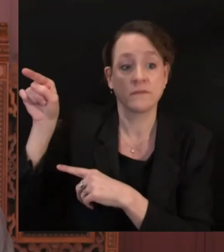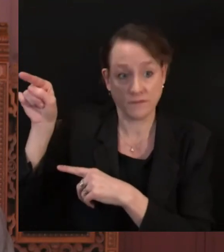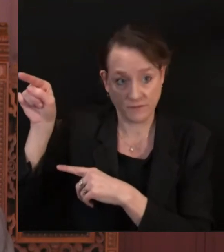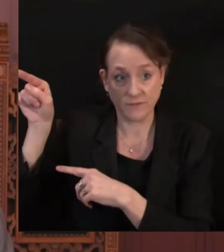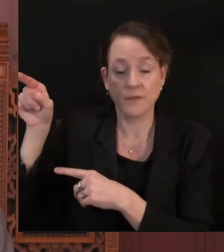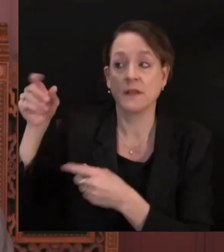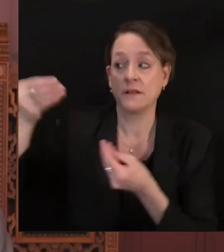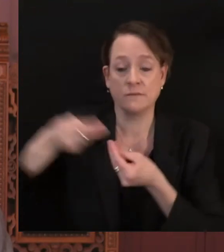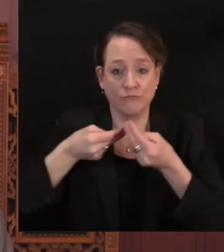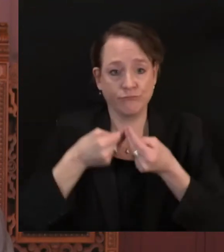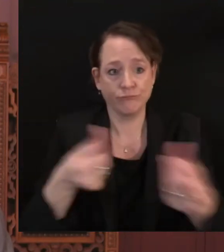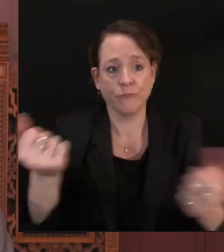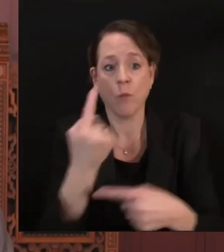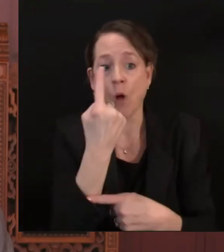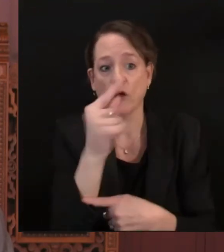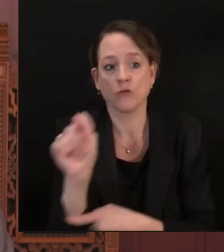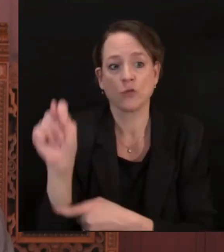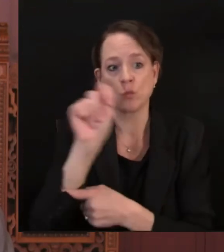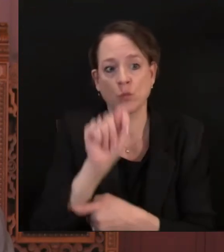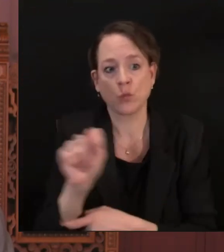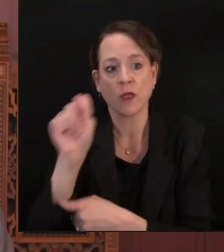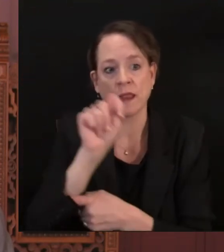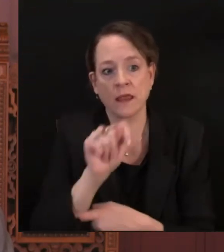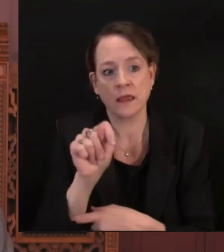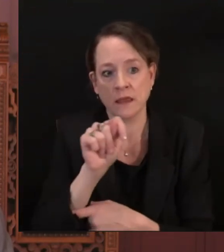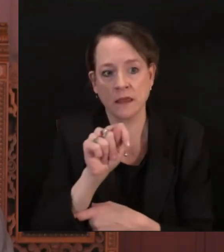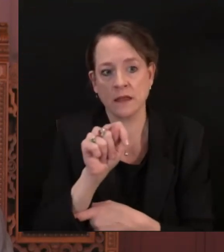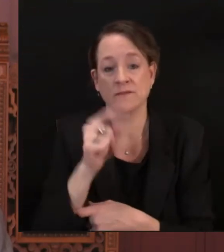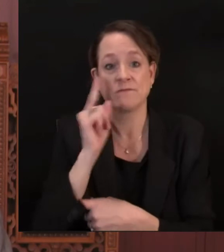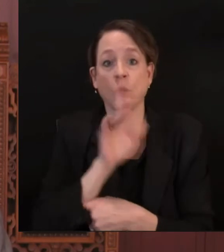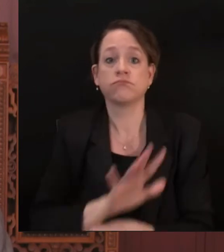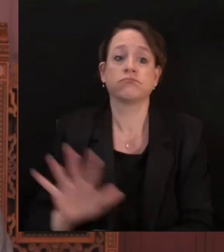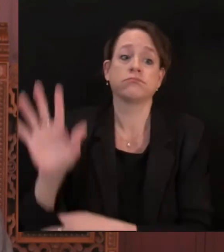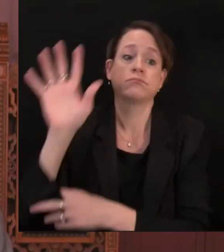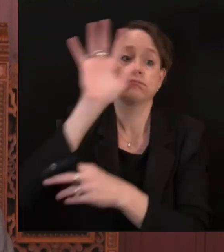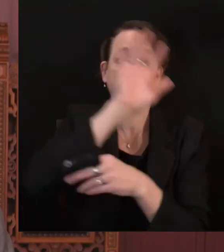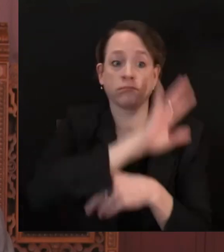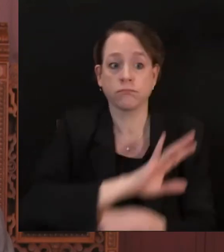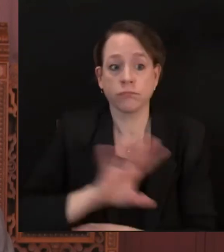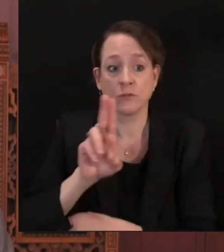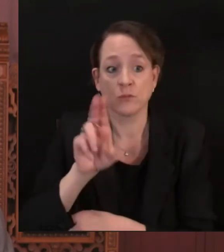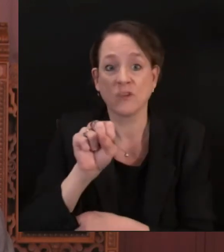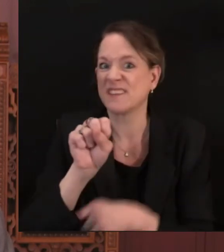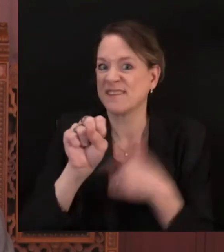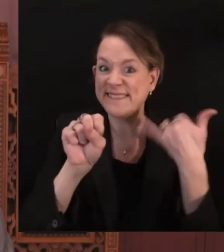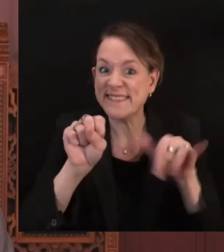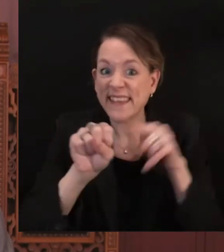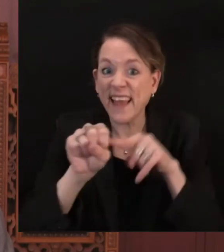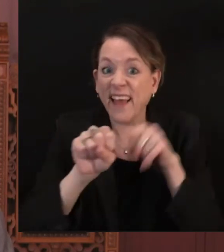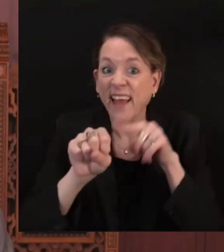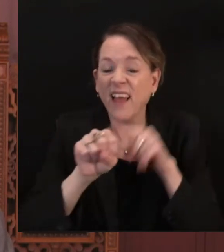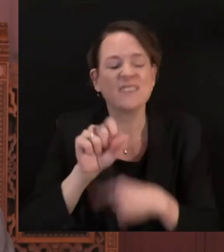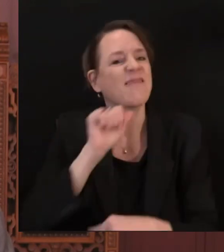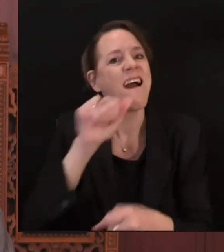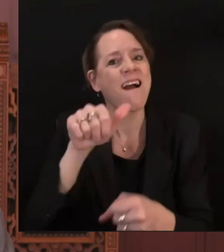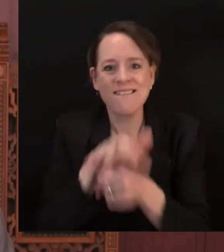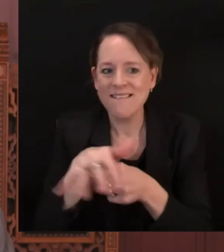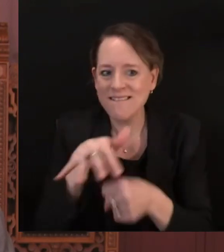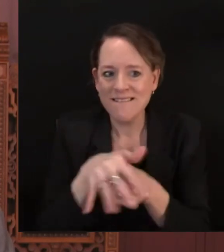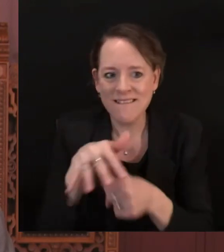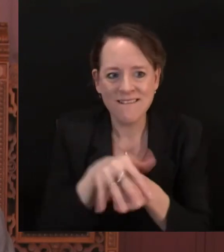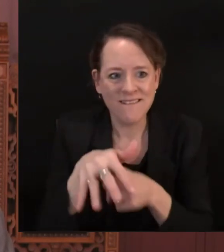just isn't close to being what needs to happen in order to make our economy strong